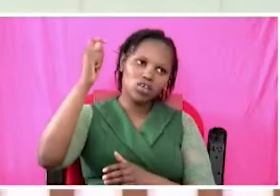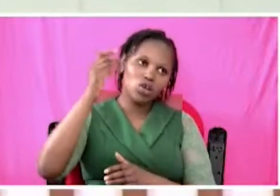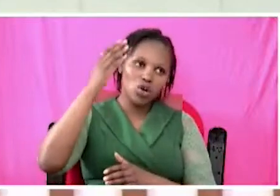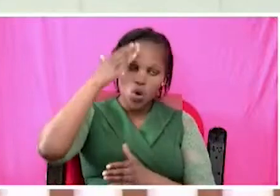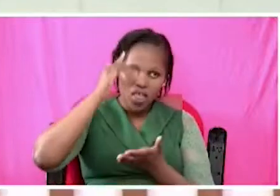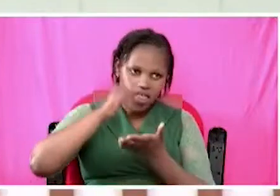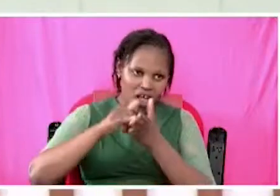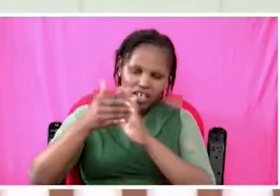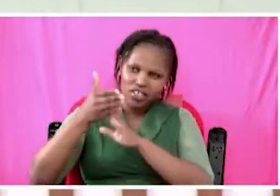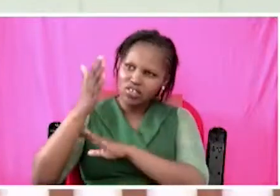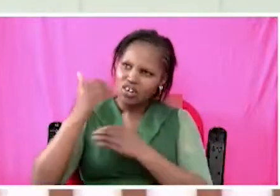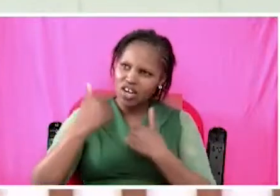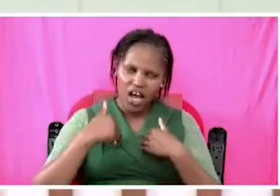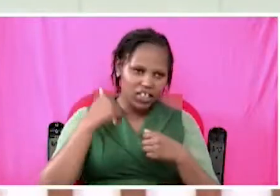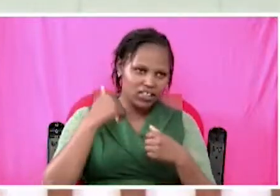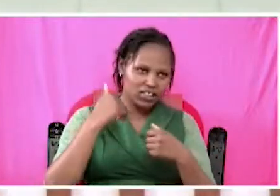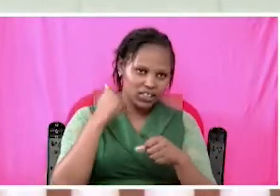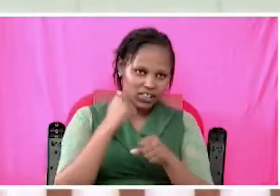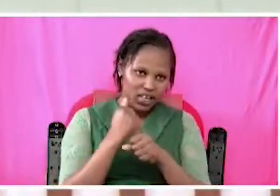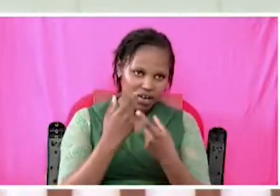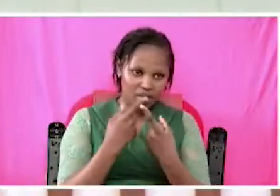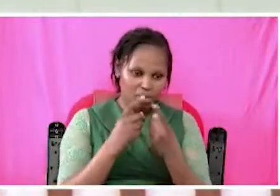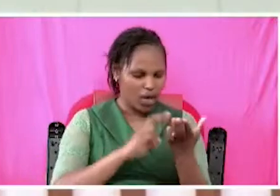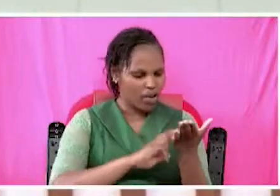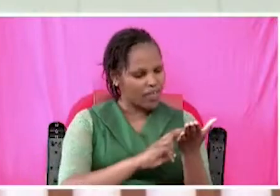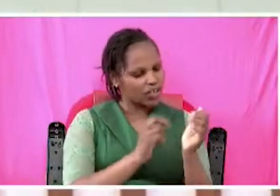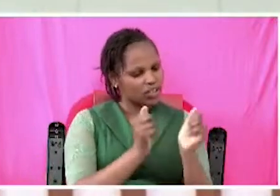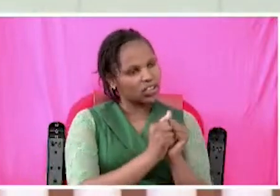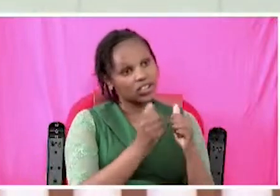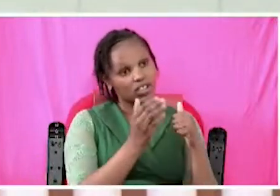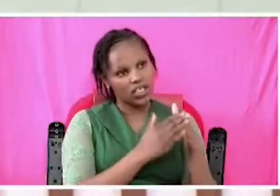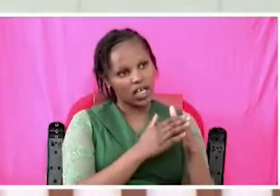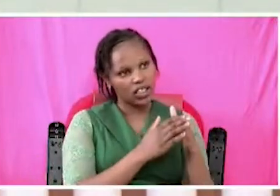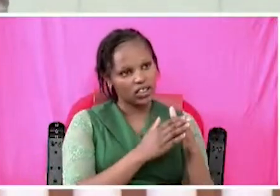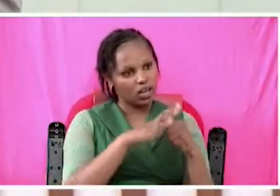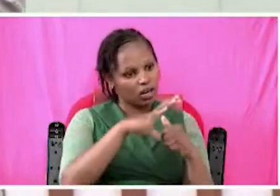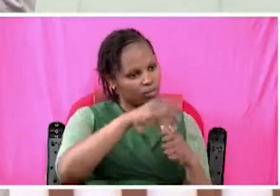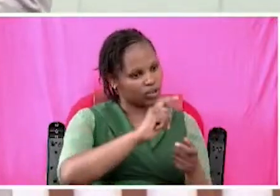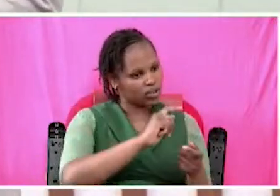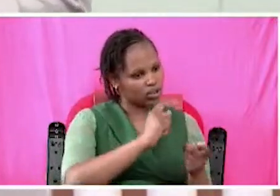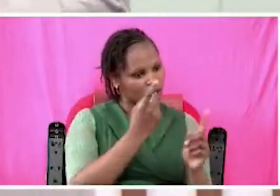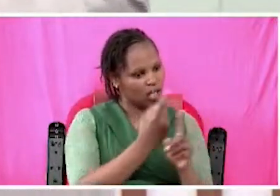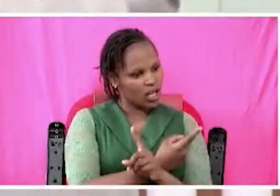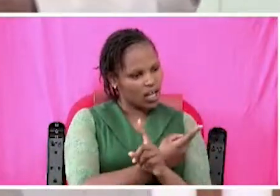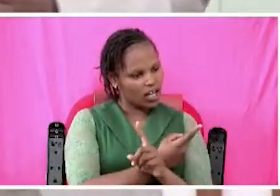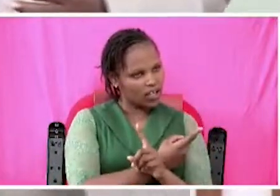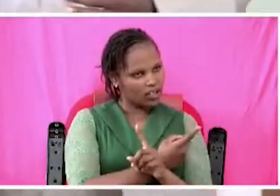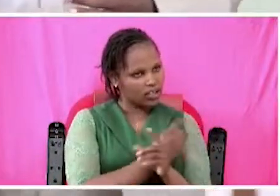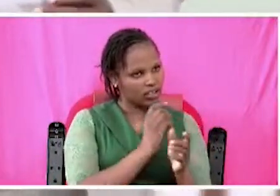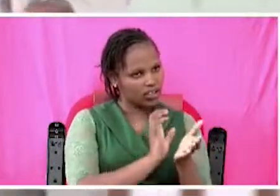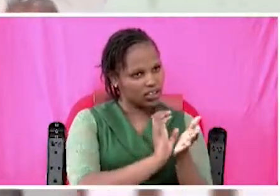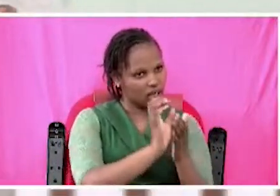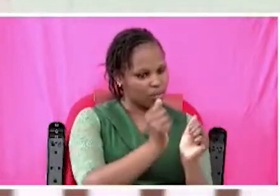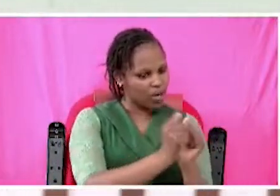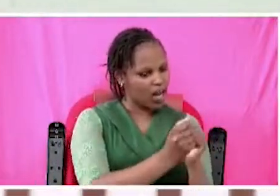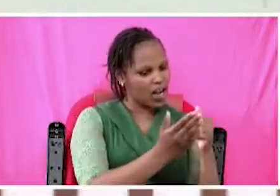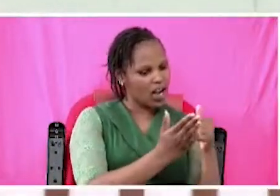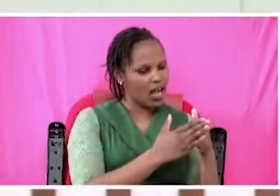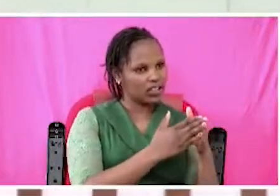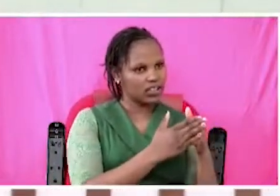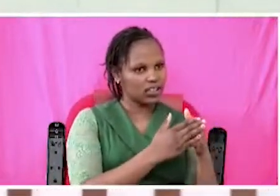done. But verses 19 takes a different turn. Chapter 19, sorry, takes a different turn.